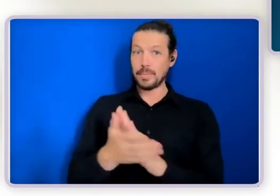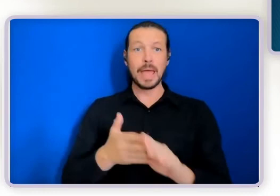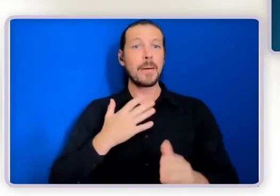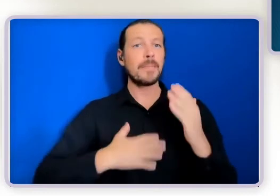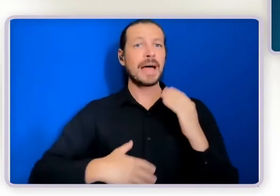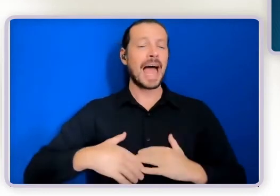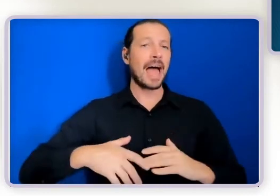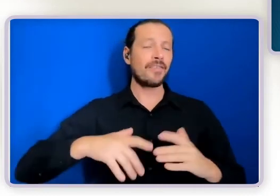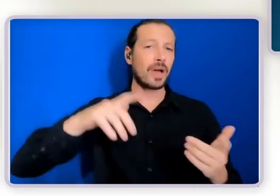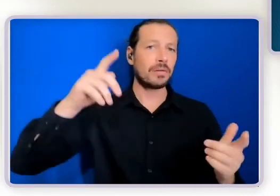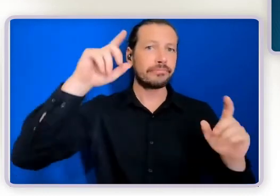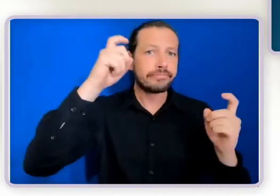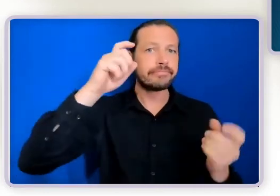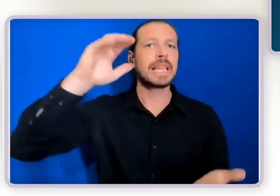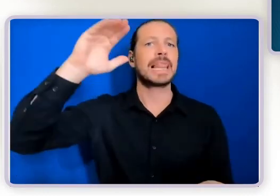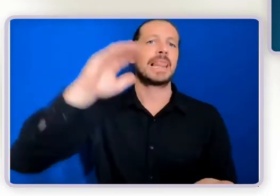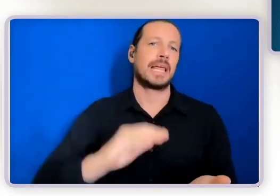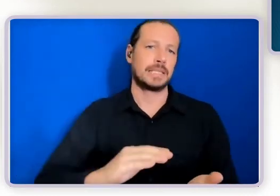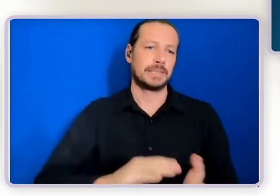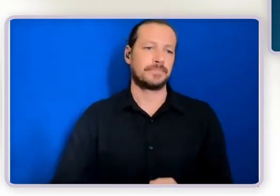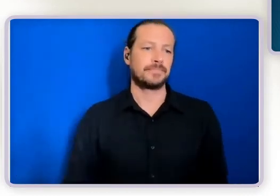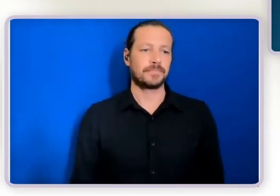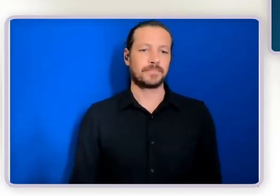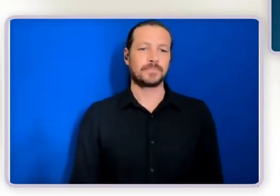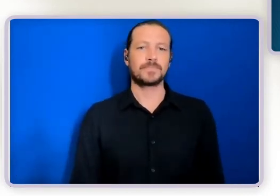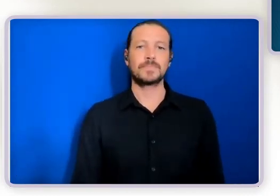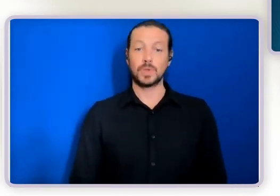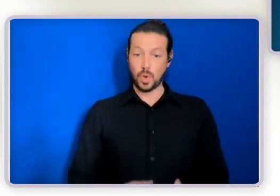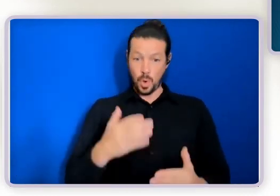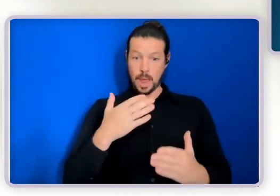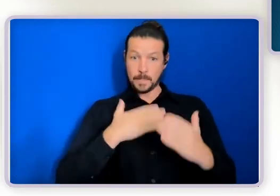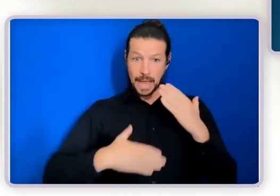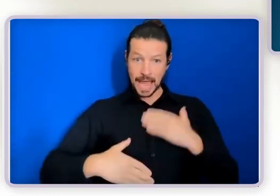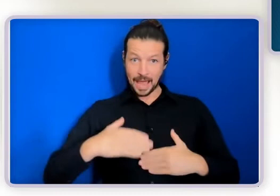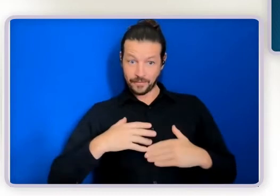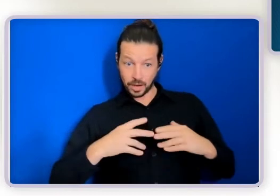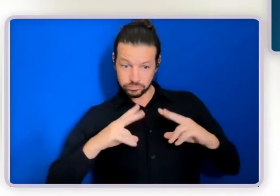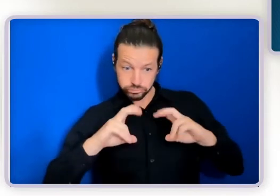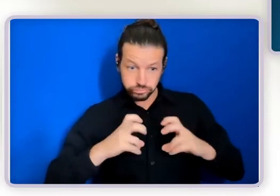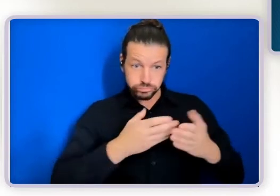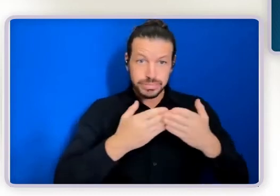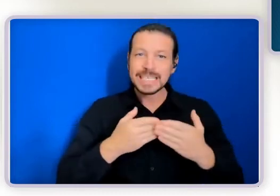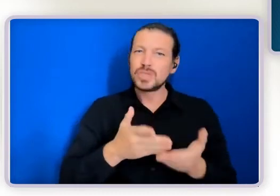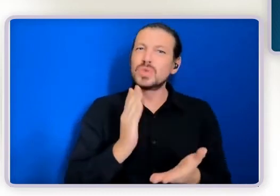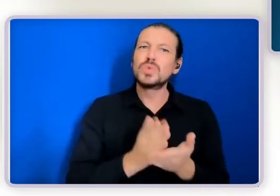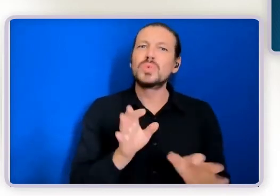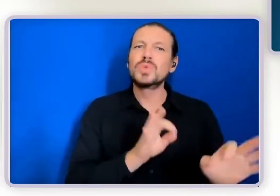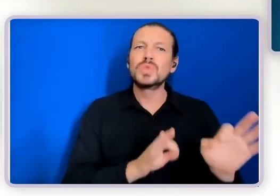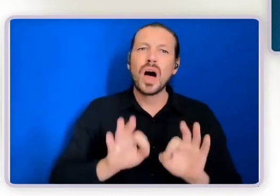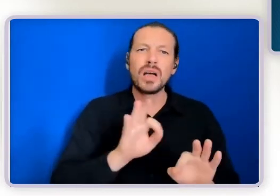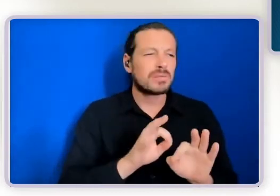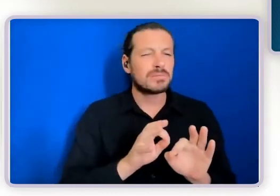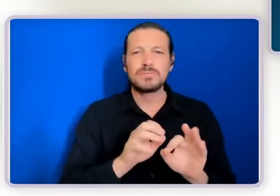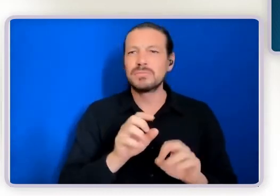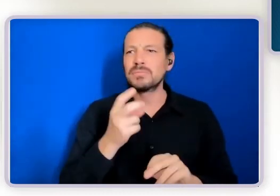the study of behaviour is an actual science, and there's decades of research